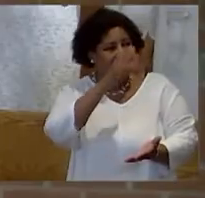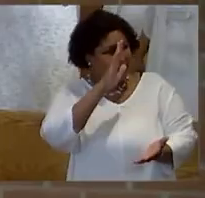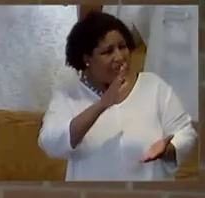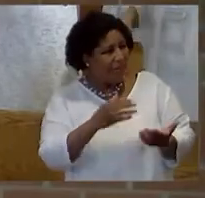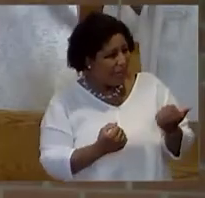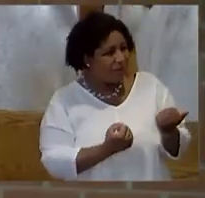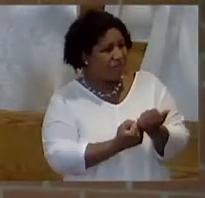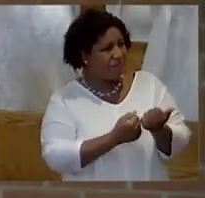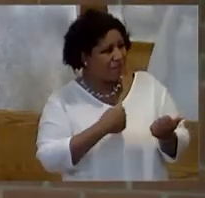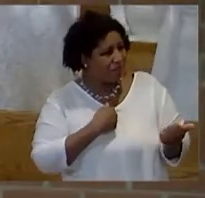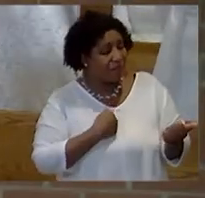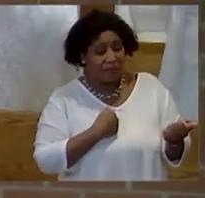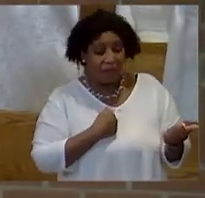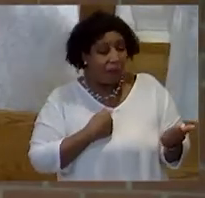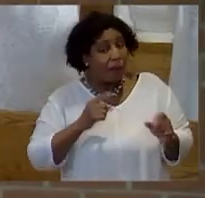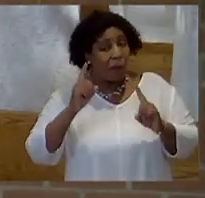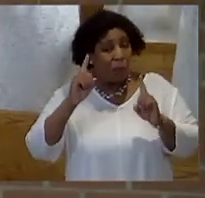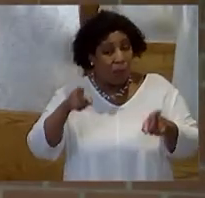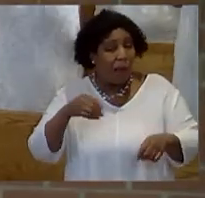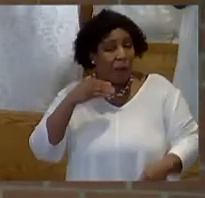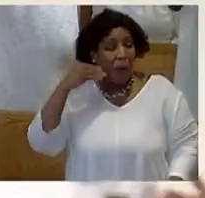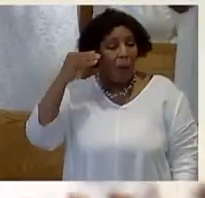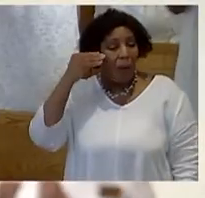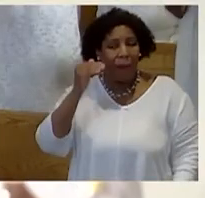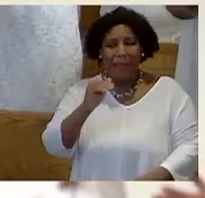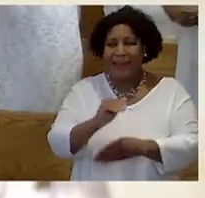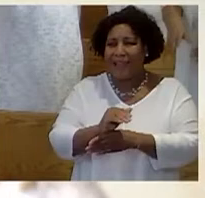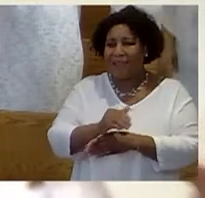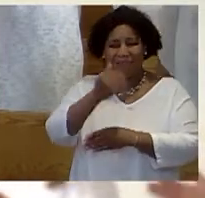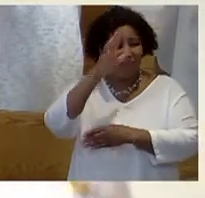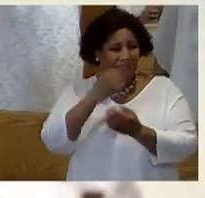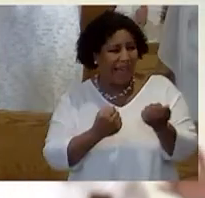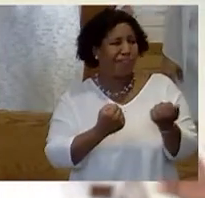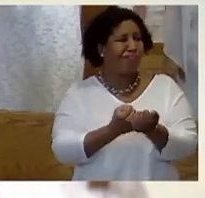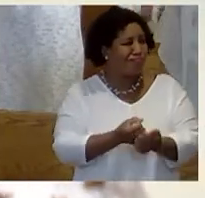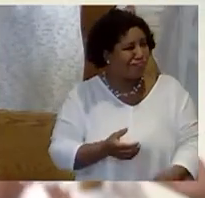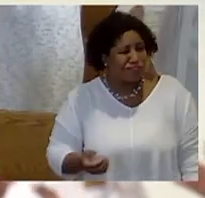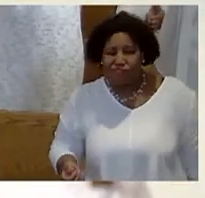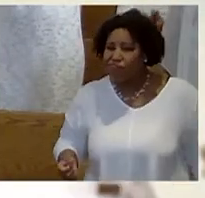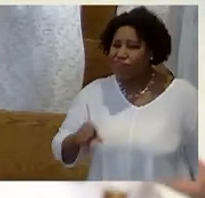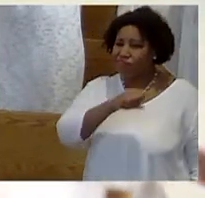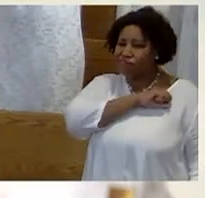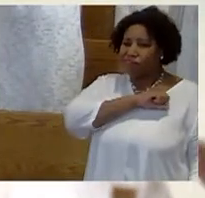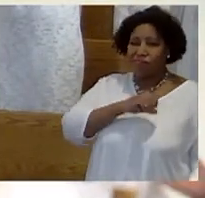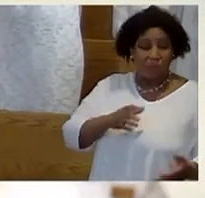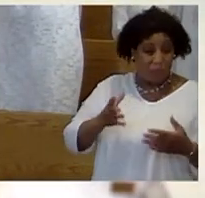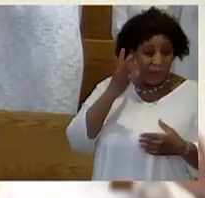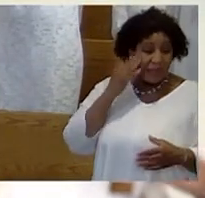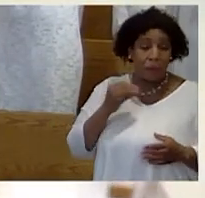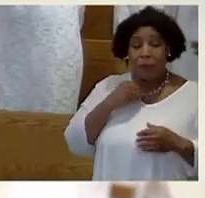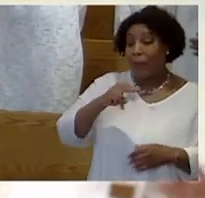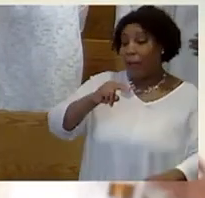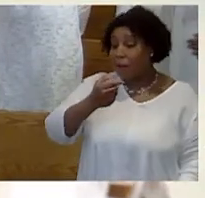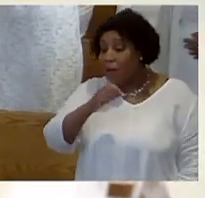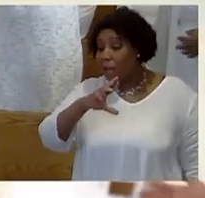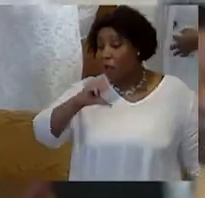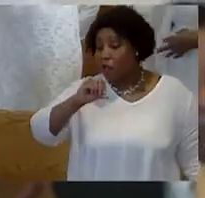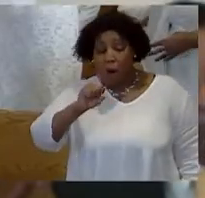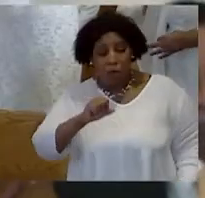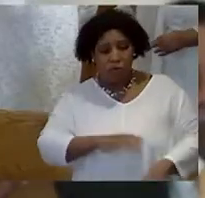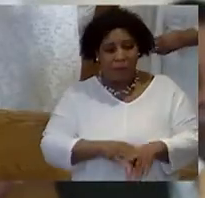my back. When I go to home tonight, God's got my back. When I deal with them Negroes on the